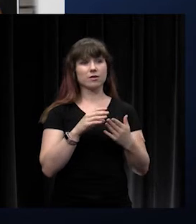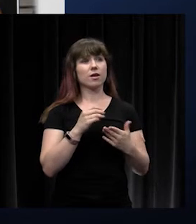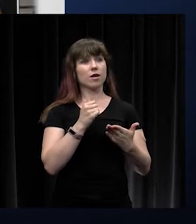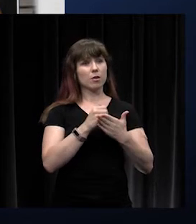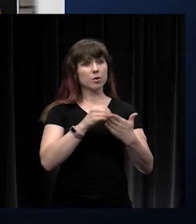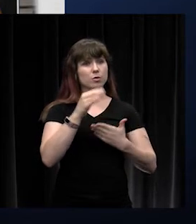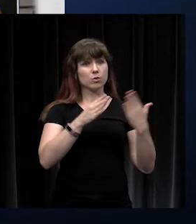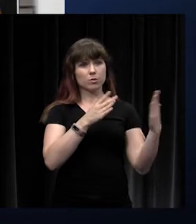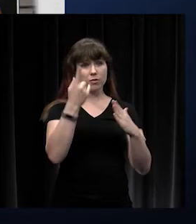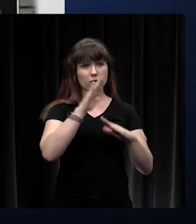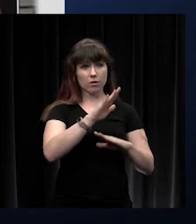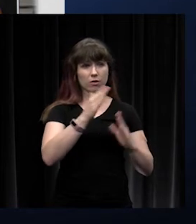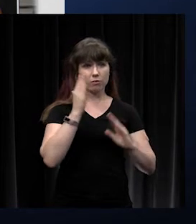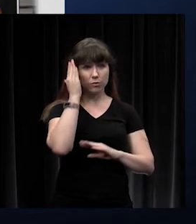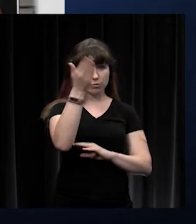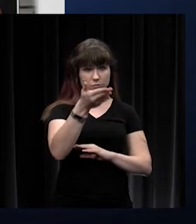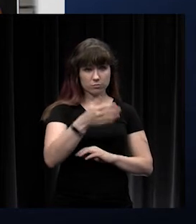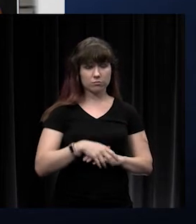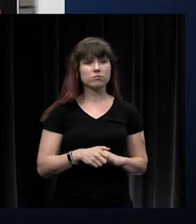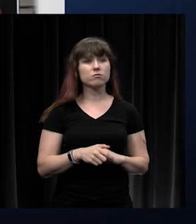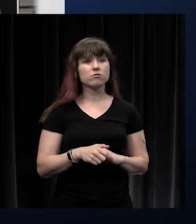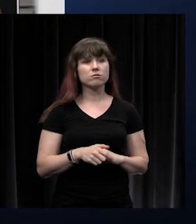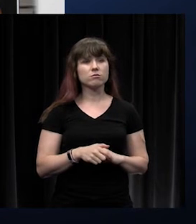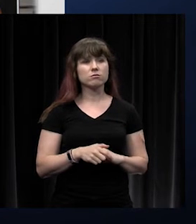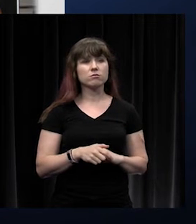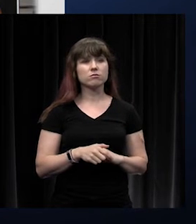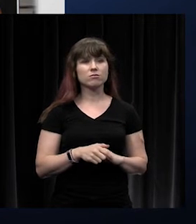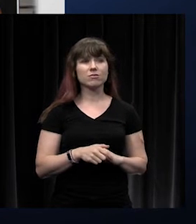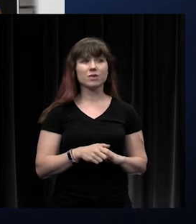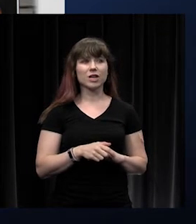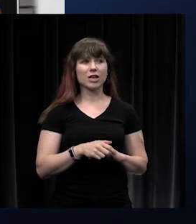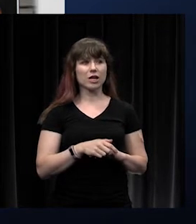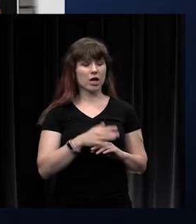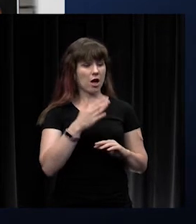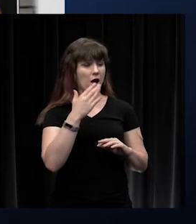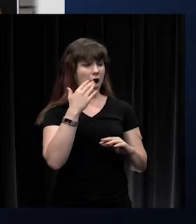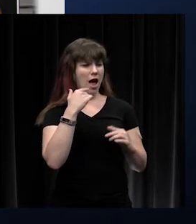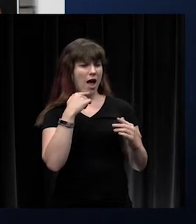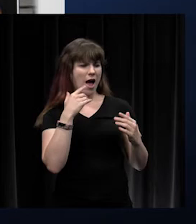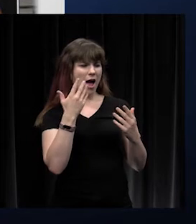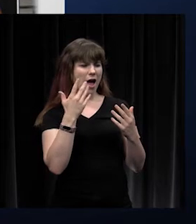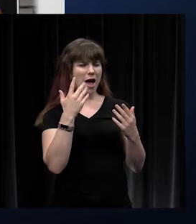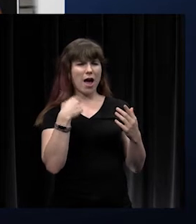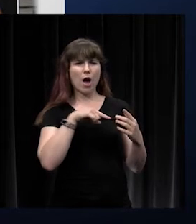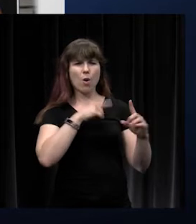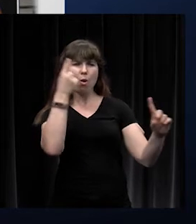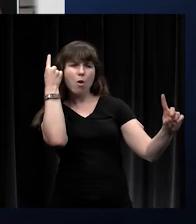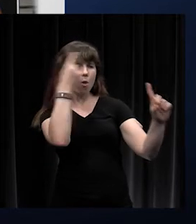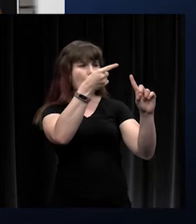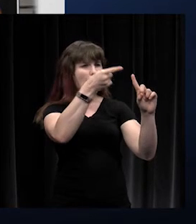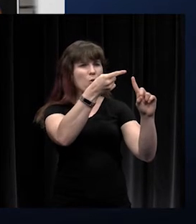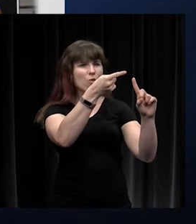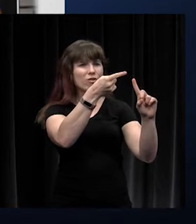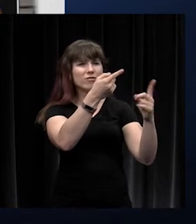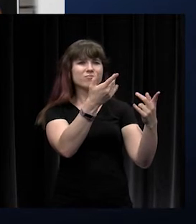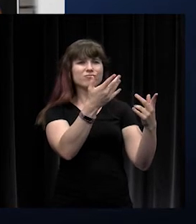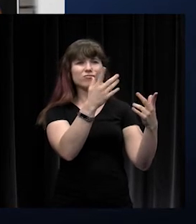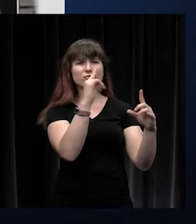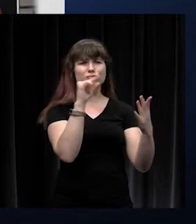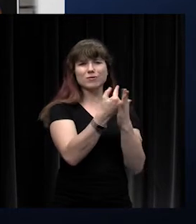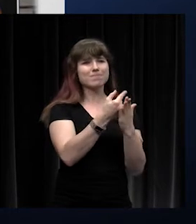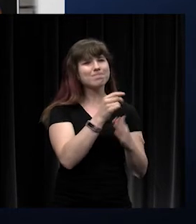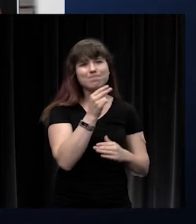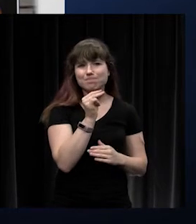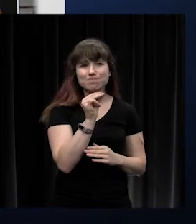we circle around again to the idea that graduation is not our finish line, but rather it's our students' starting line to their